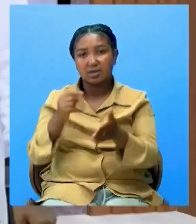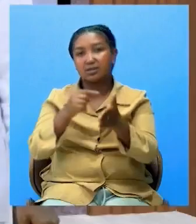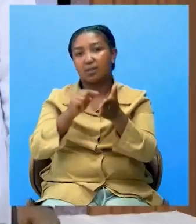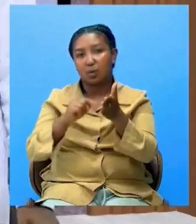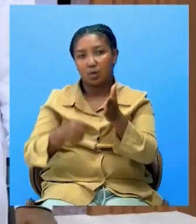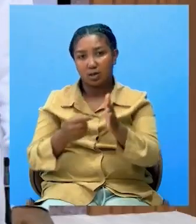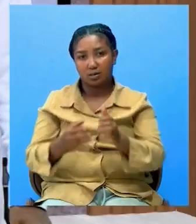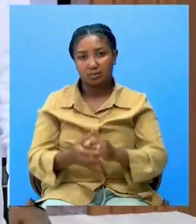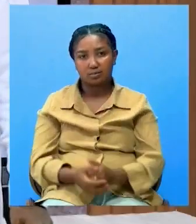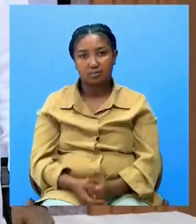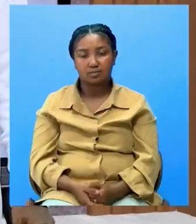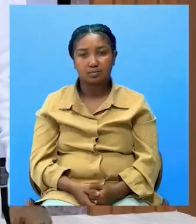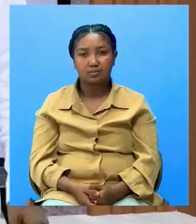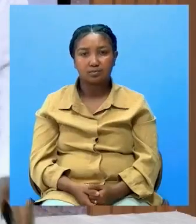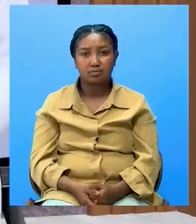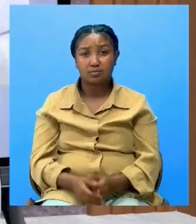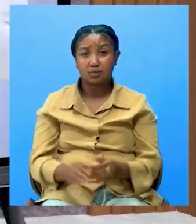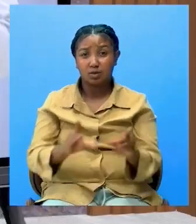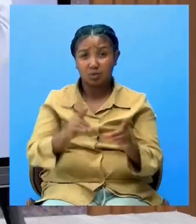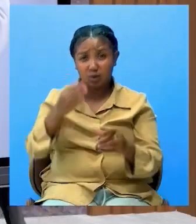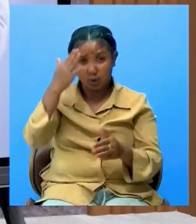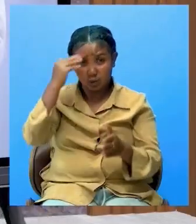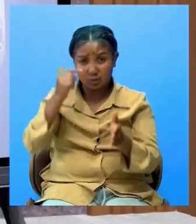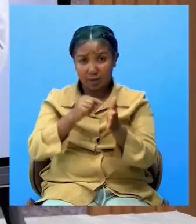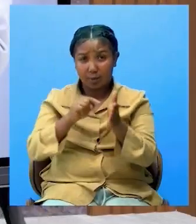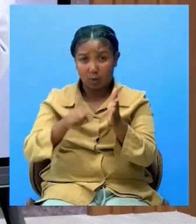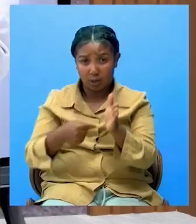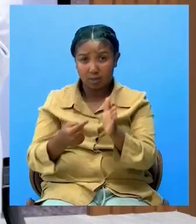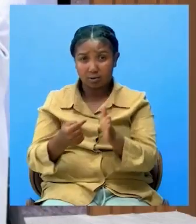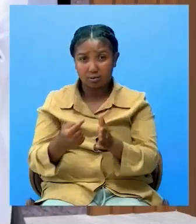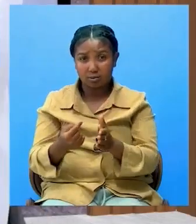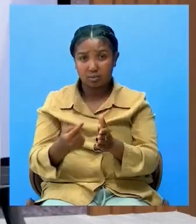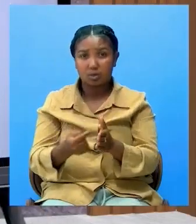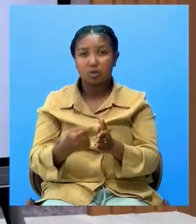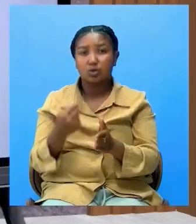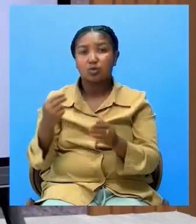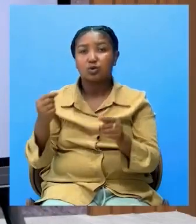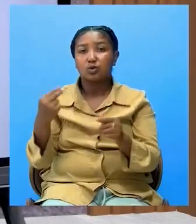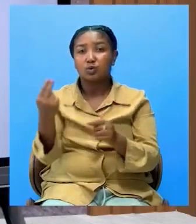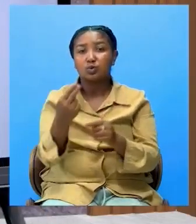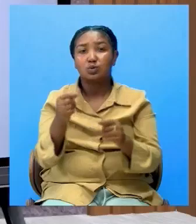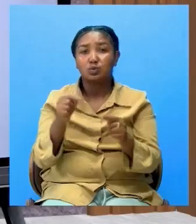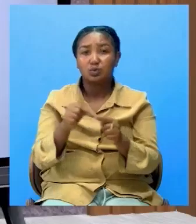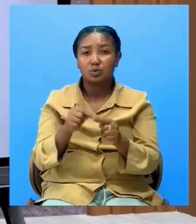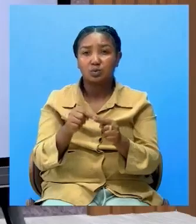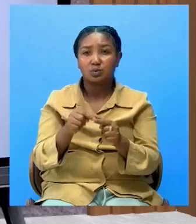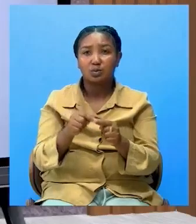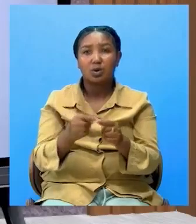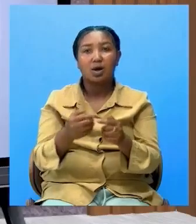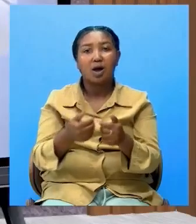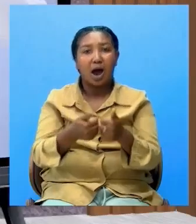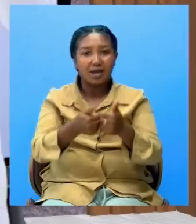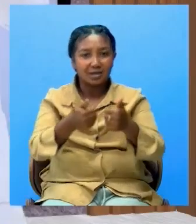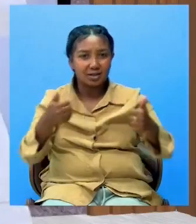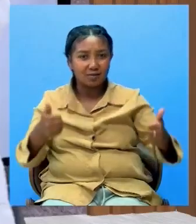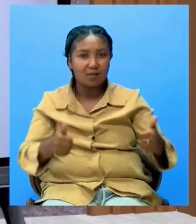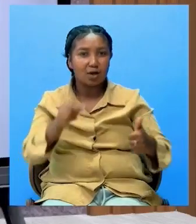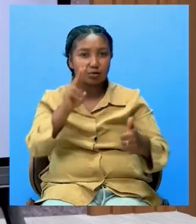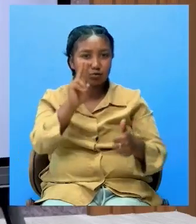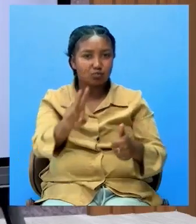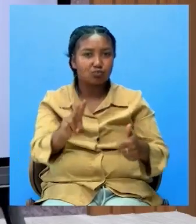semicolon. Do you know semicolon? We use semicolon to identify